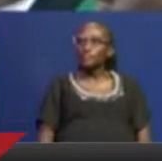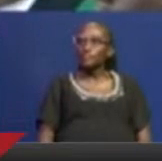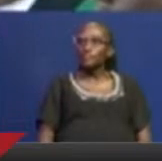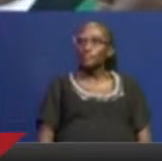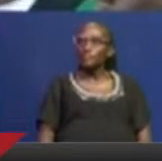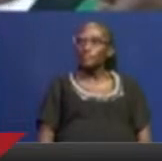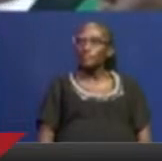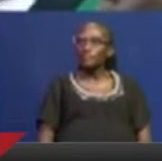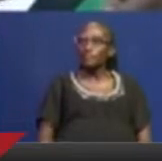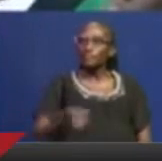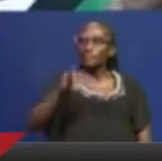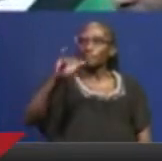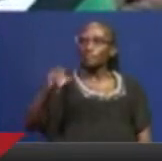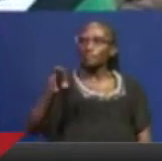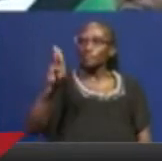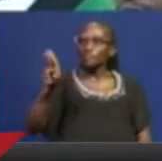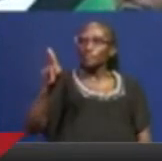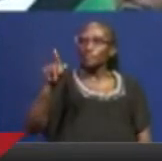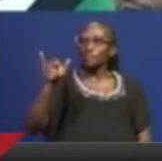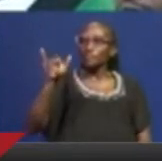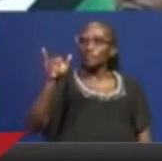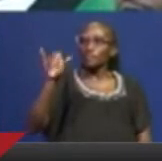Embakasi South Julius Mawade.